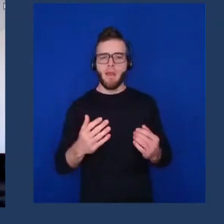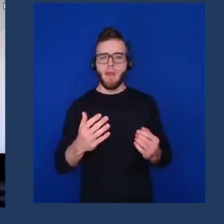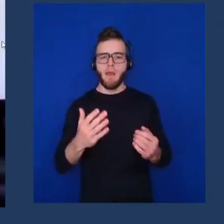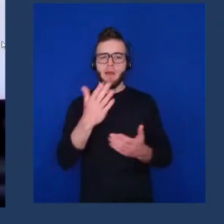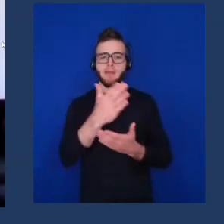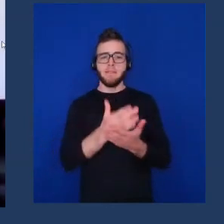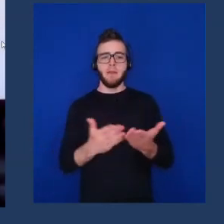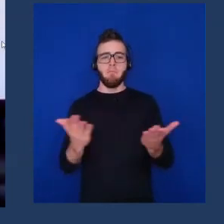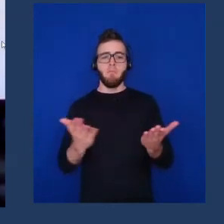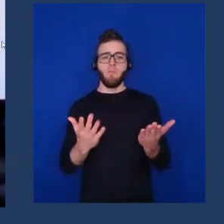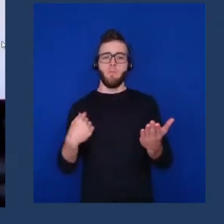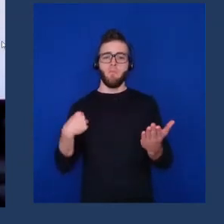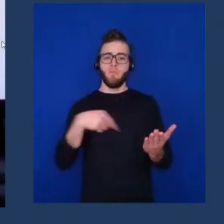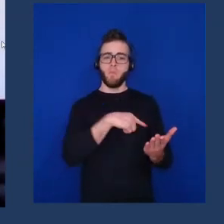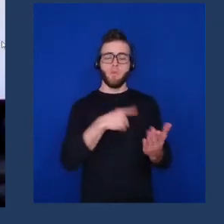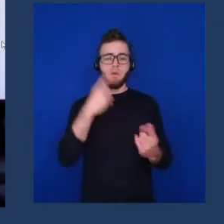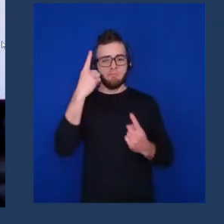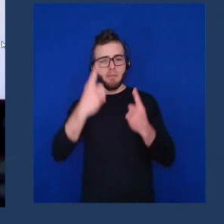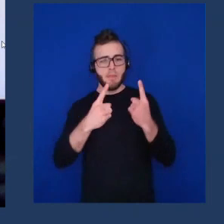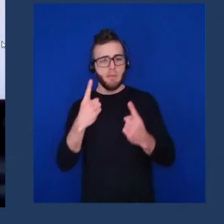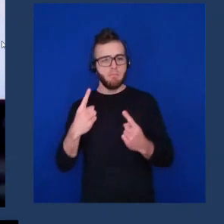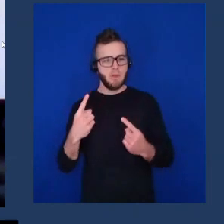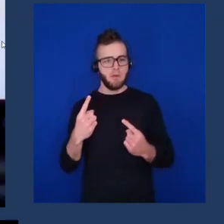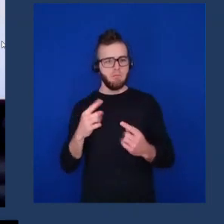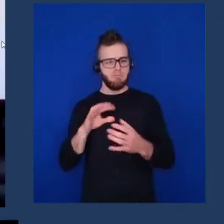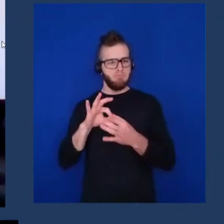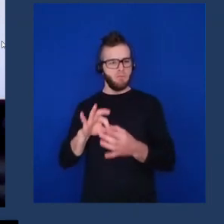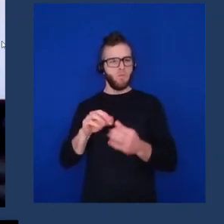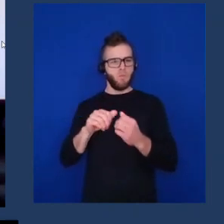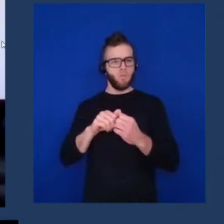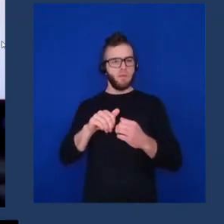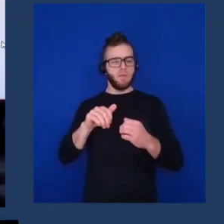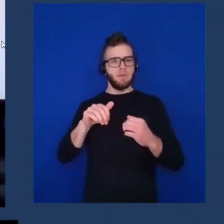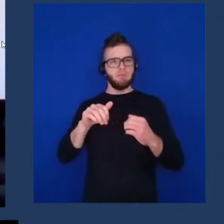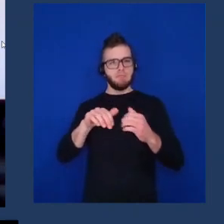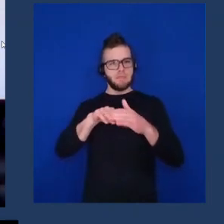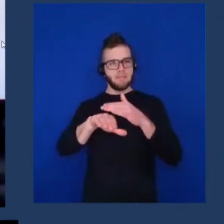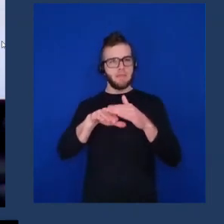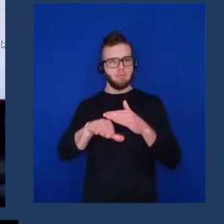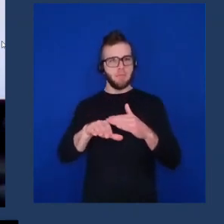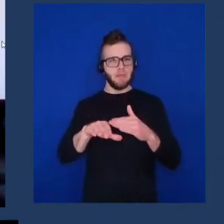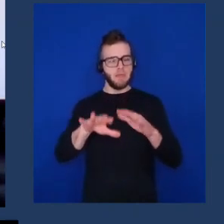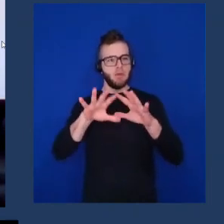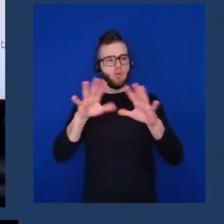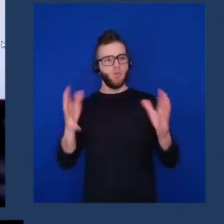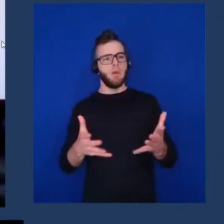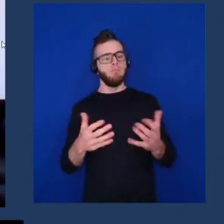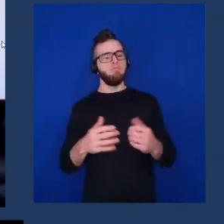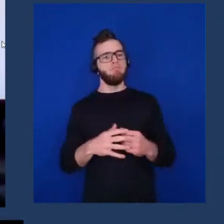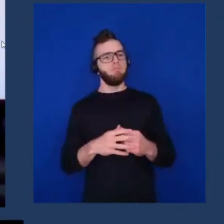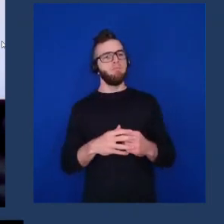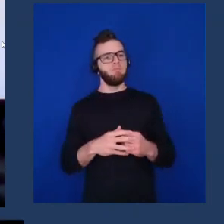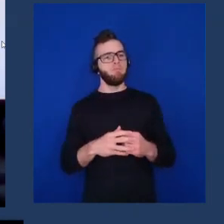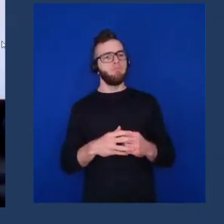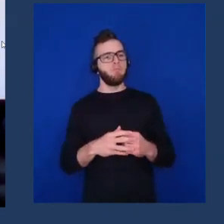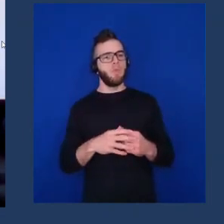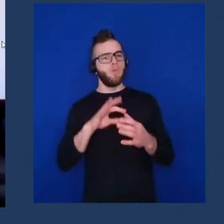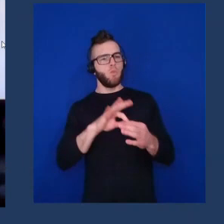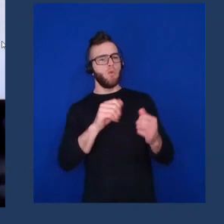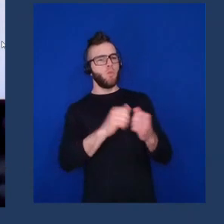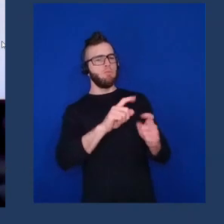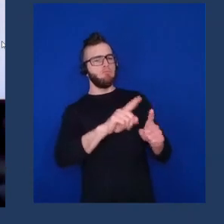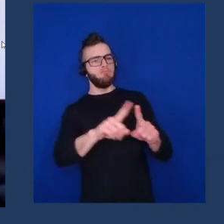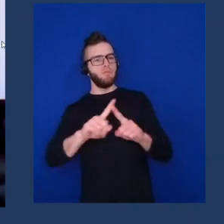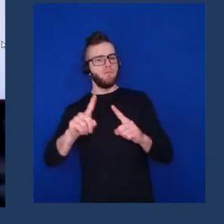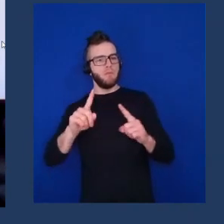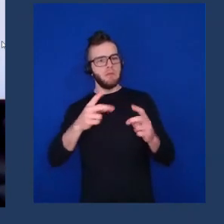been thinking about, specifically in the assistive technology realm, are now becoming universal. With we thinking about a lot of these issues from a productivity perspective